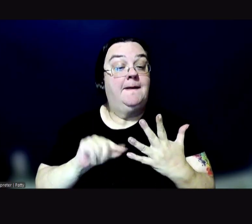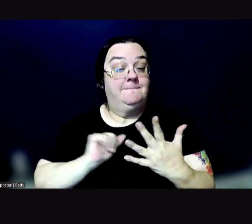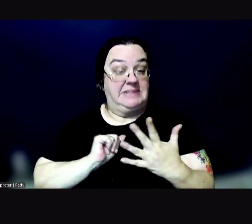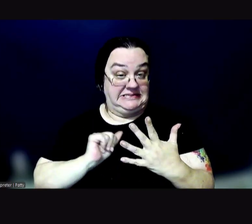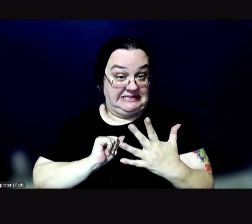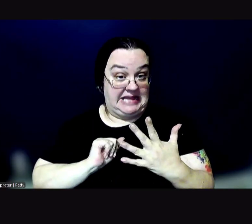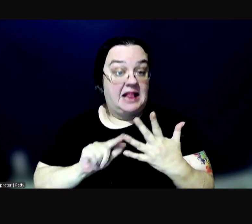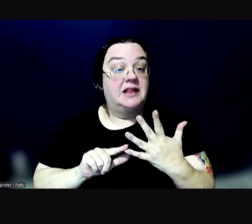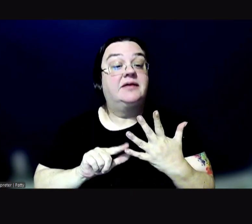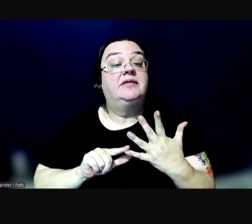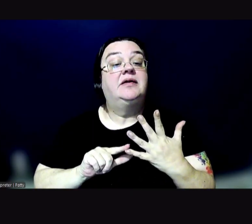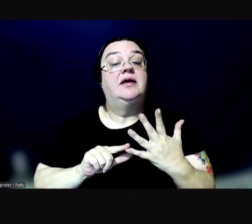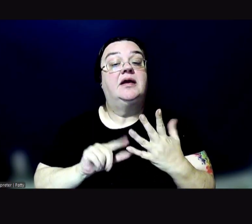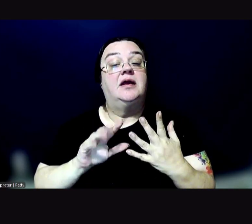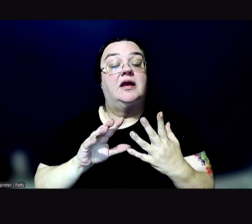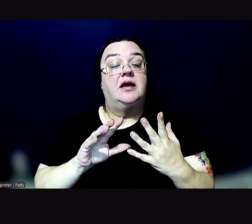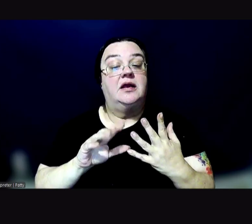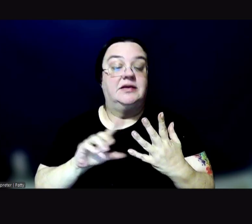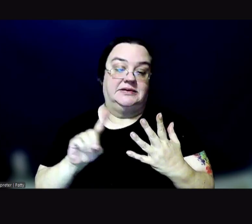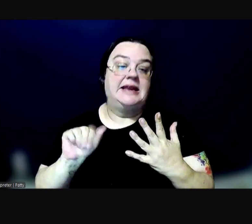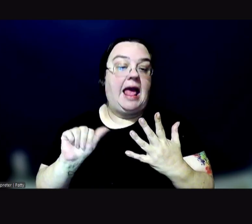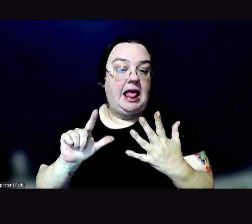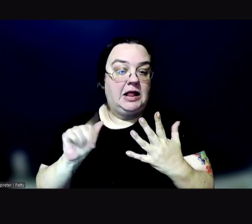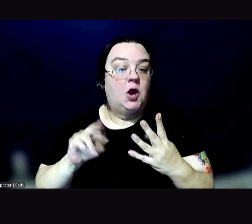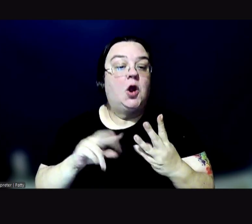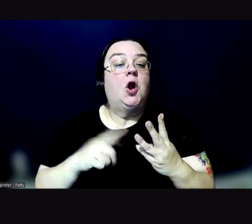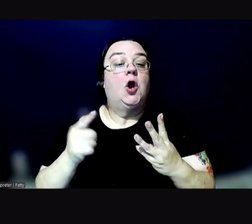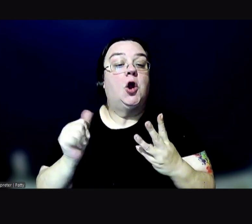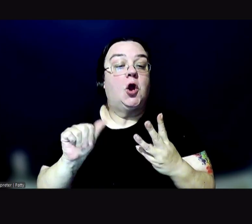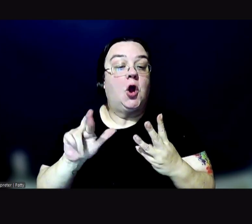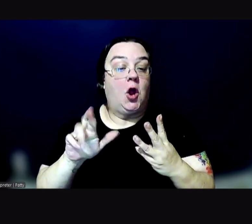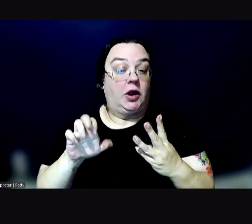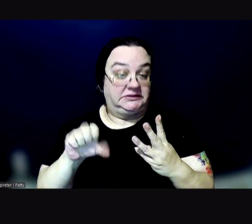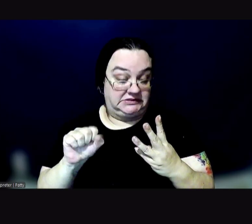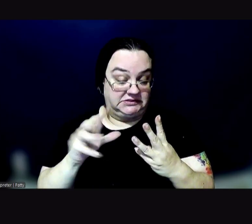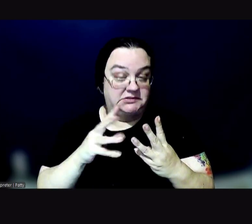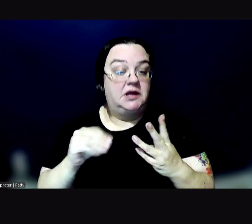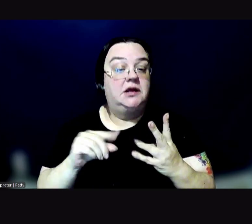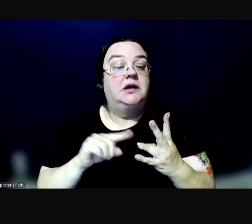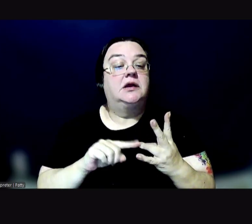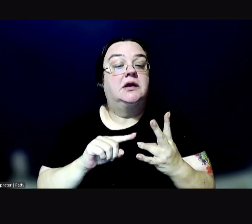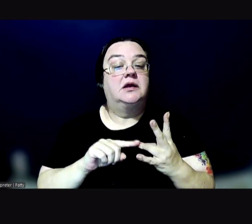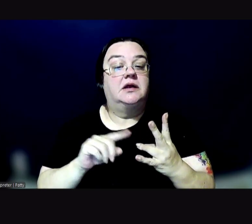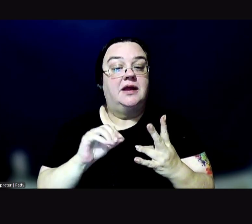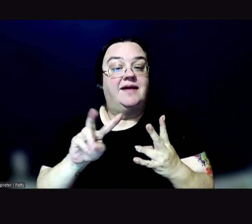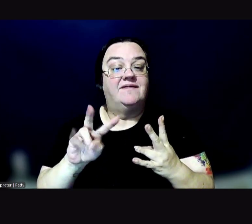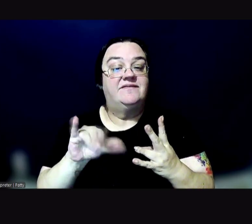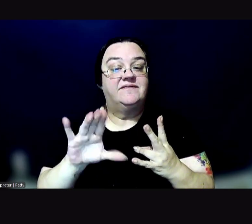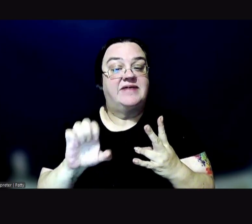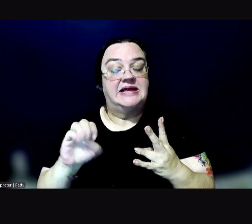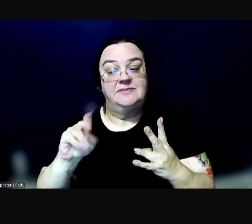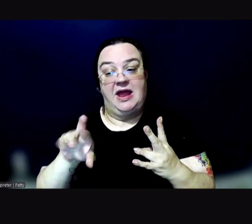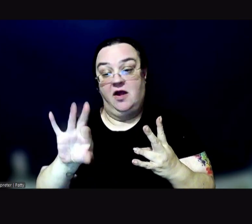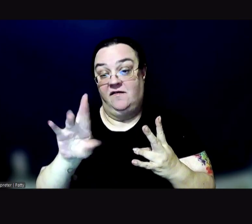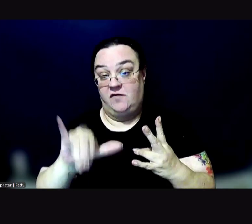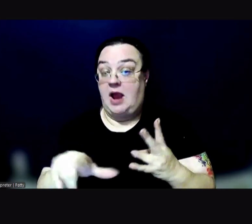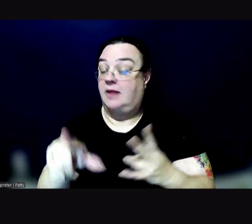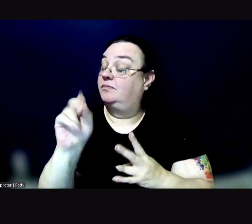myself, that's Staliker, Garces, and Vice Mayor Fry. Fantastic, all